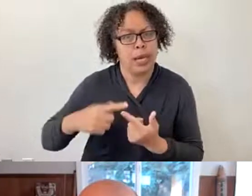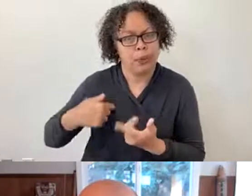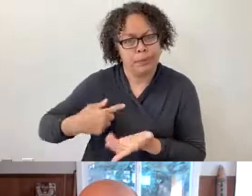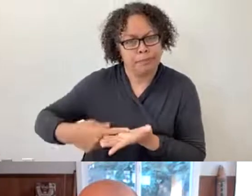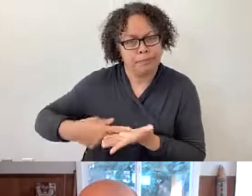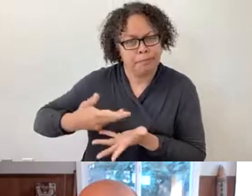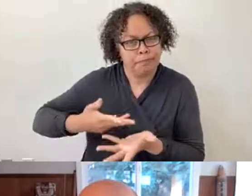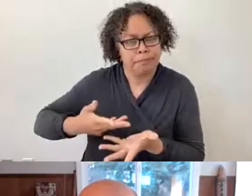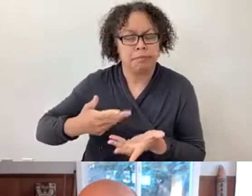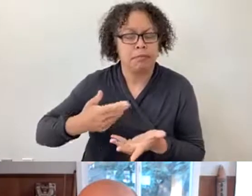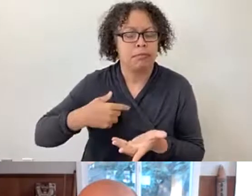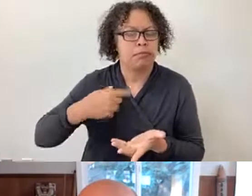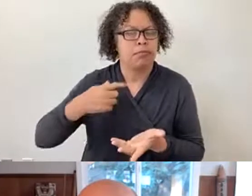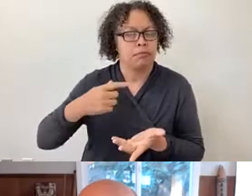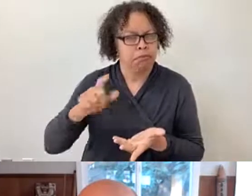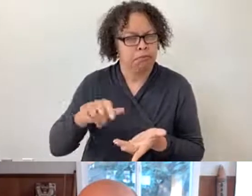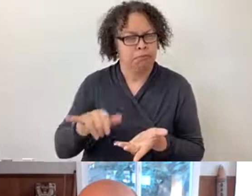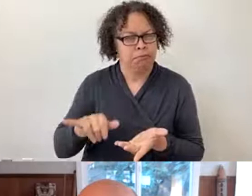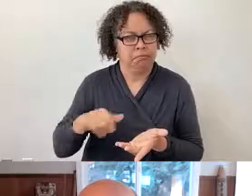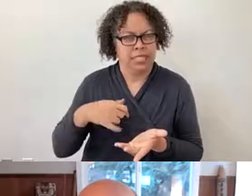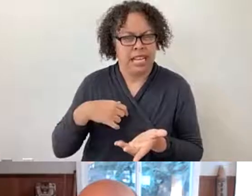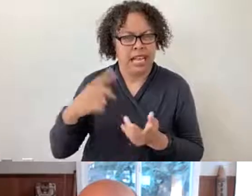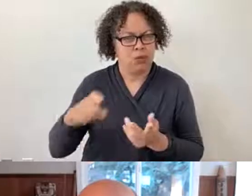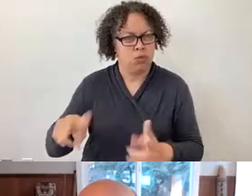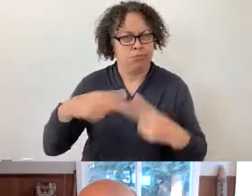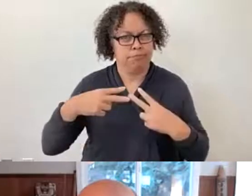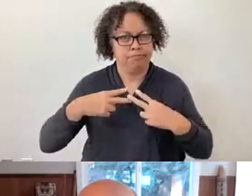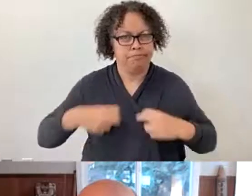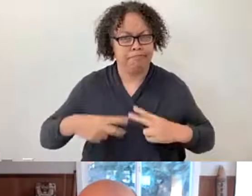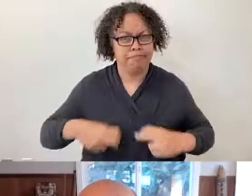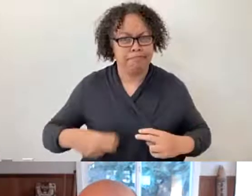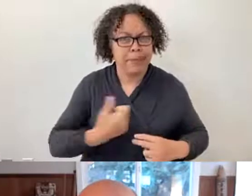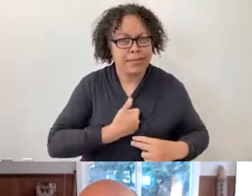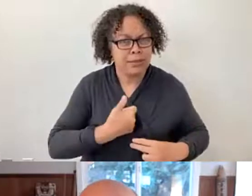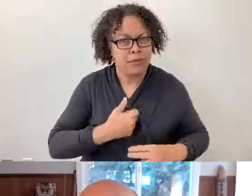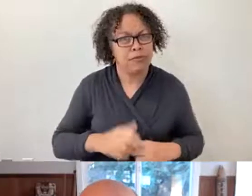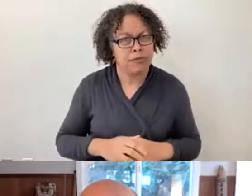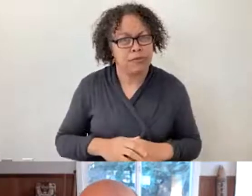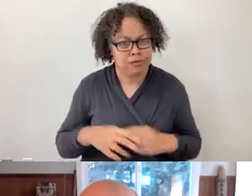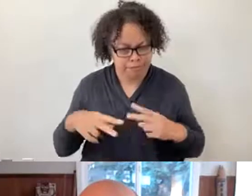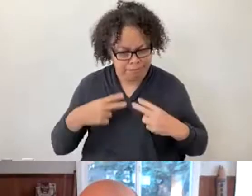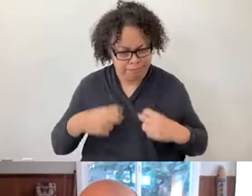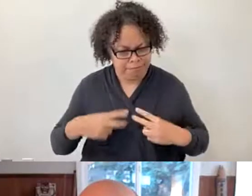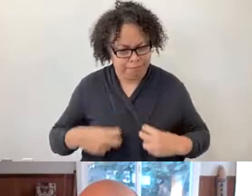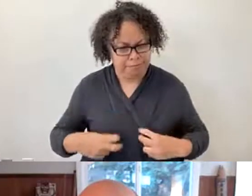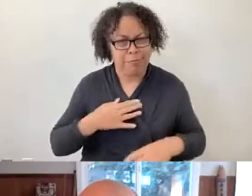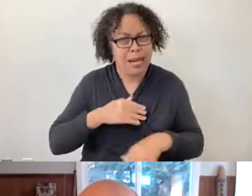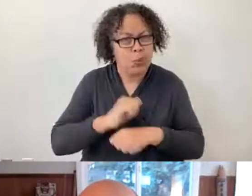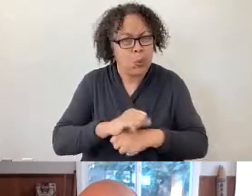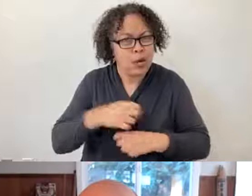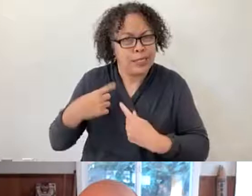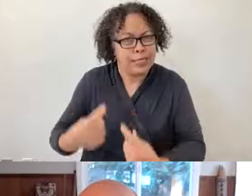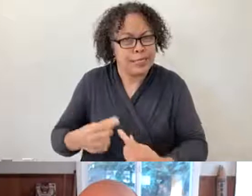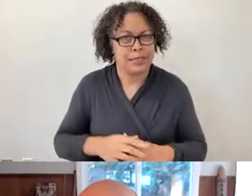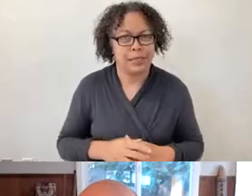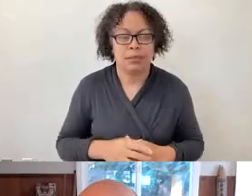is I had to have a real reckoning with myself and the way that I had been working. And I think I have always